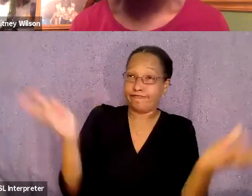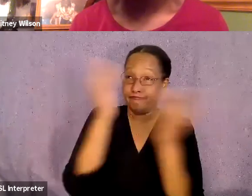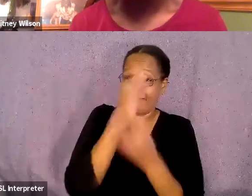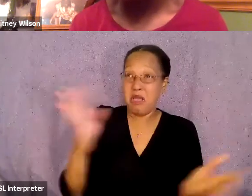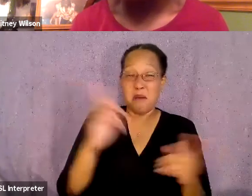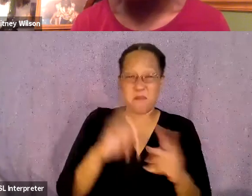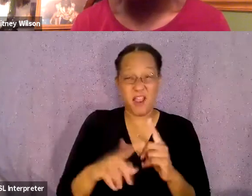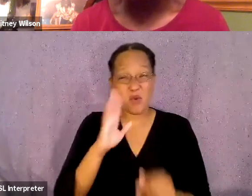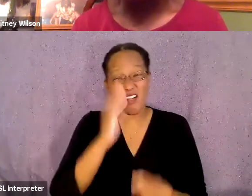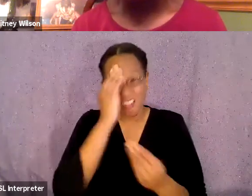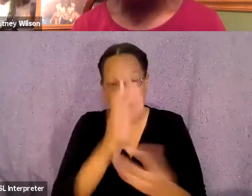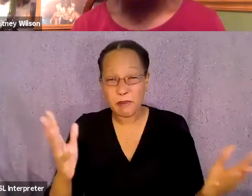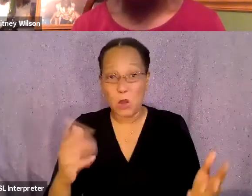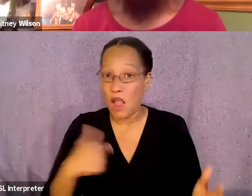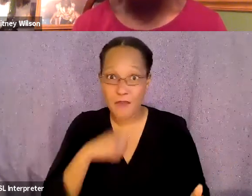to everything,